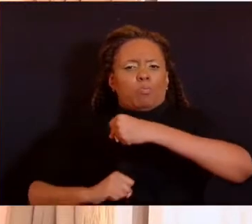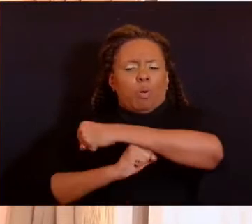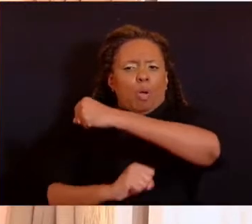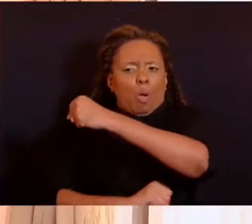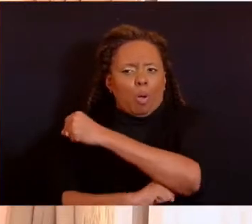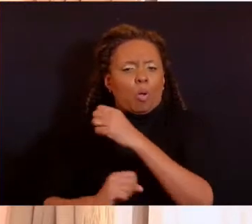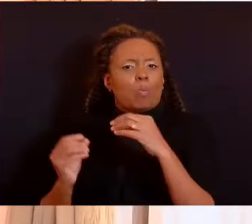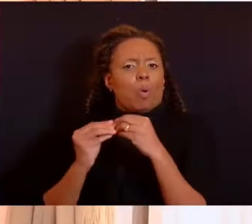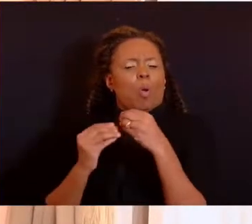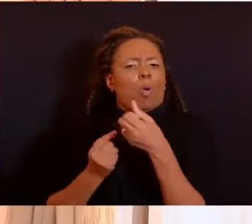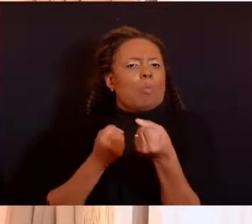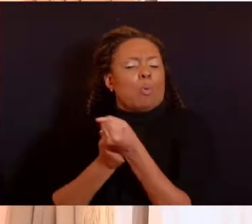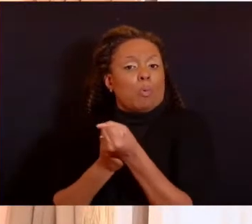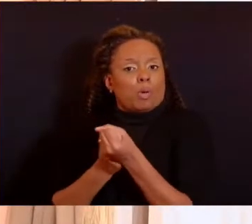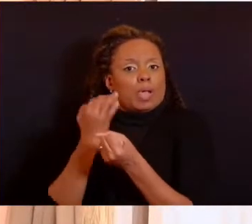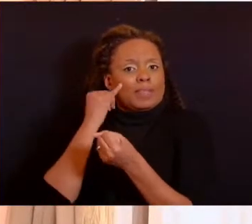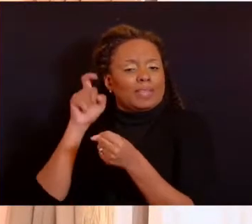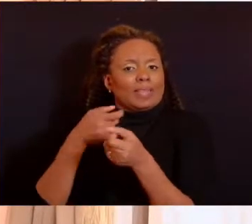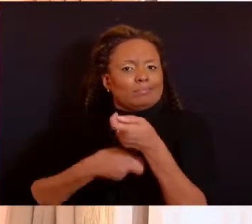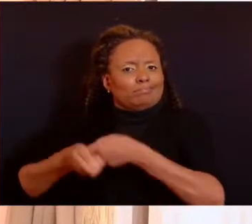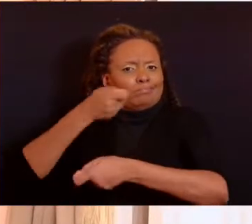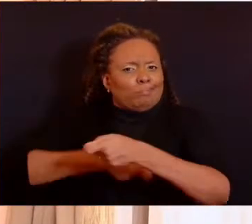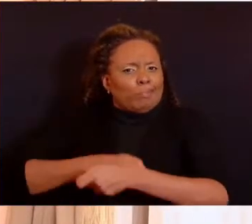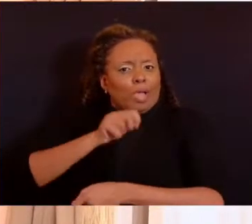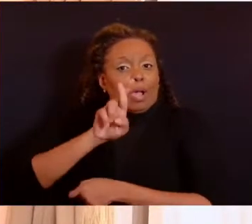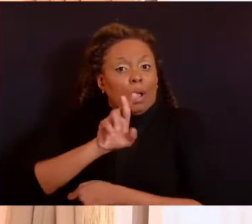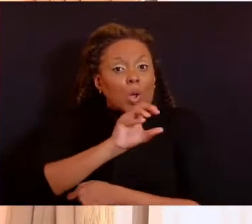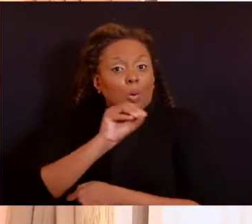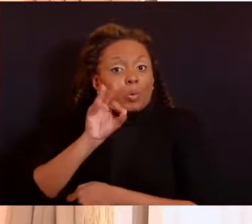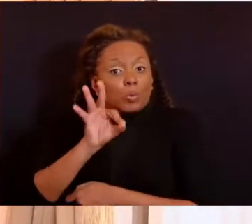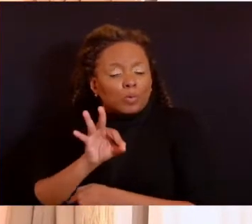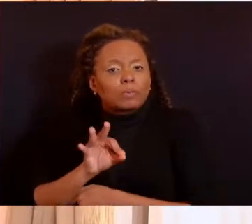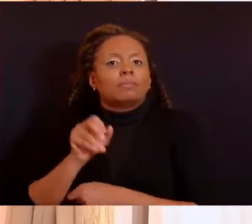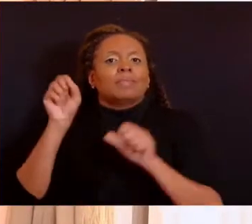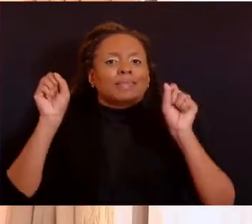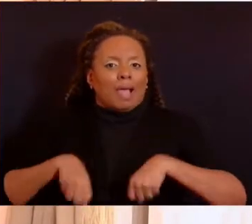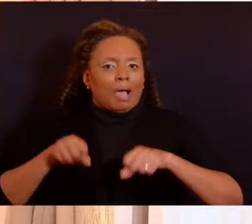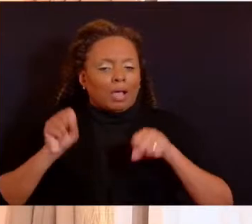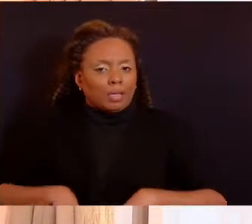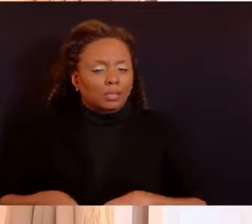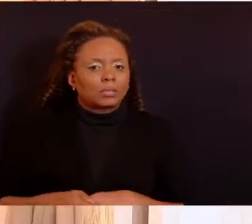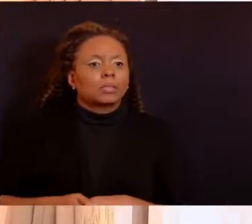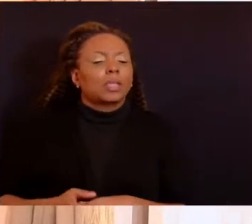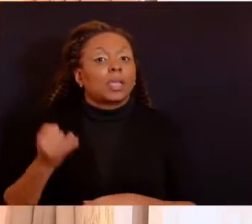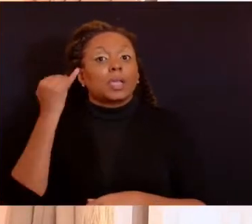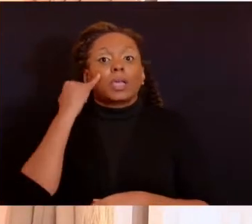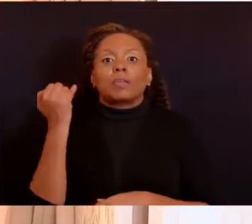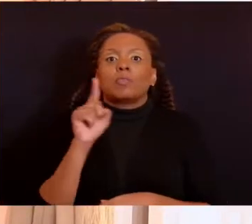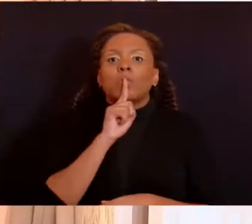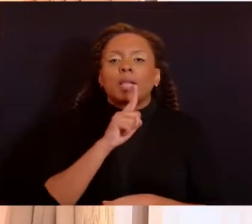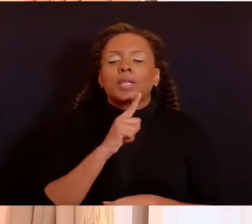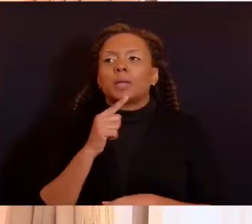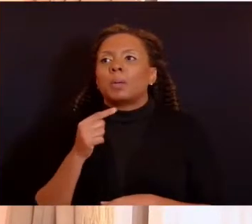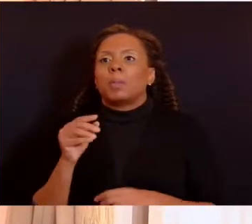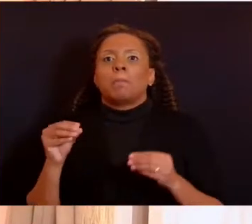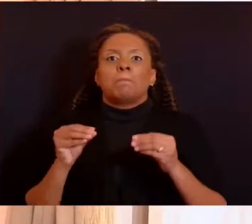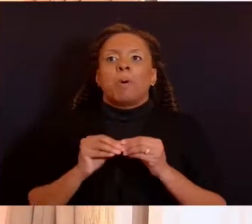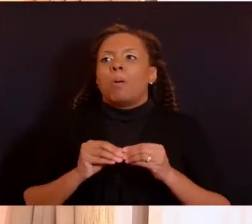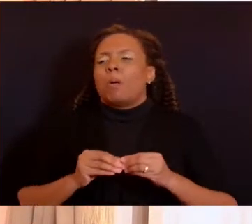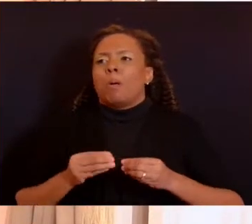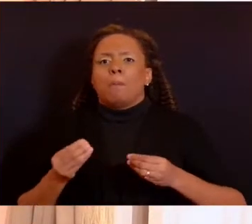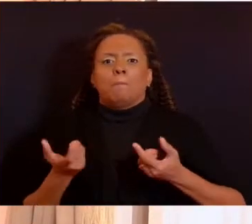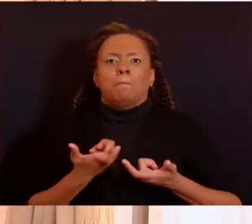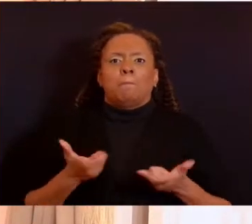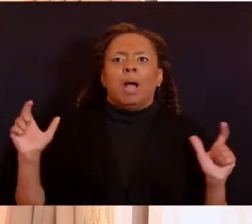if you need to replace the roofs, let us do so, because we fear that should Barbados be hit by a real